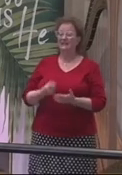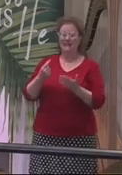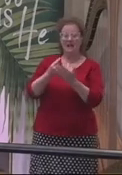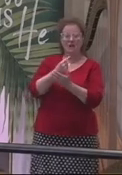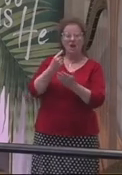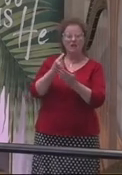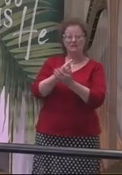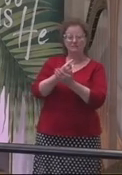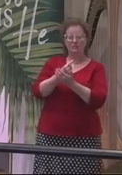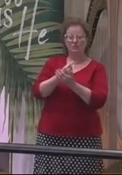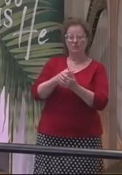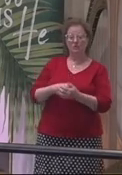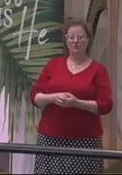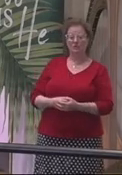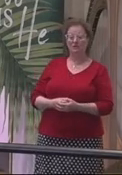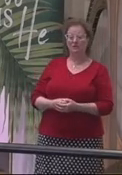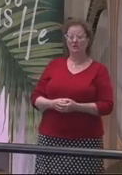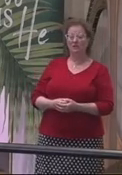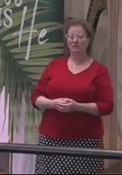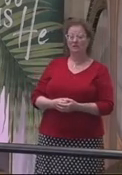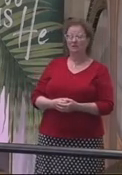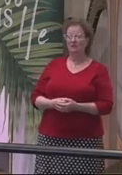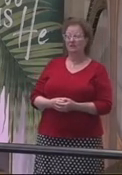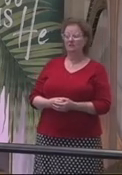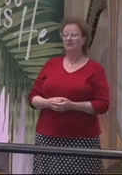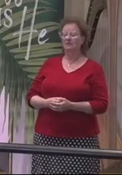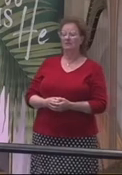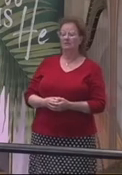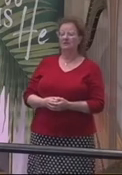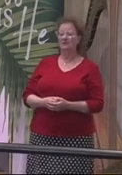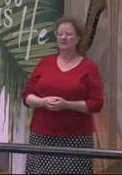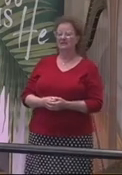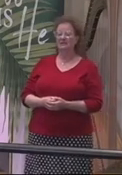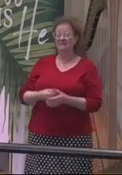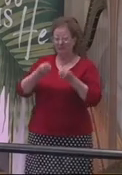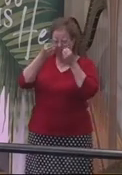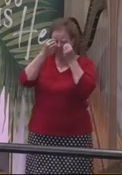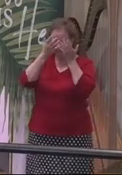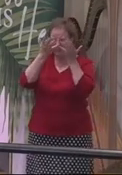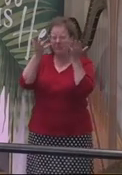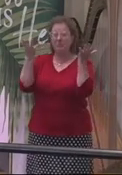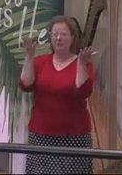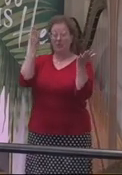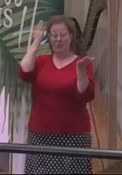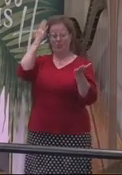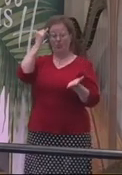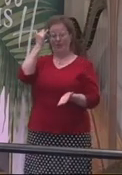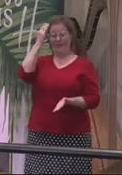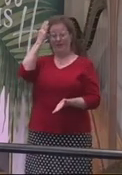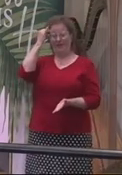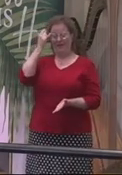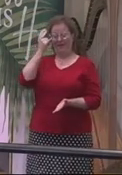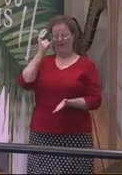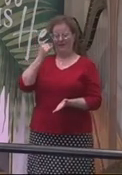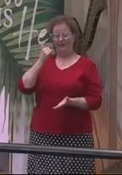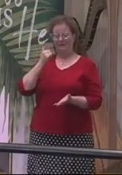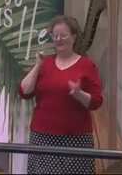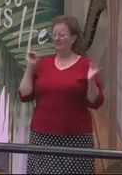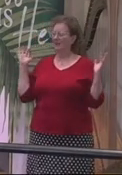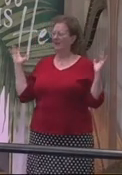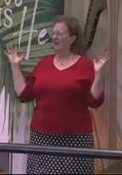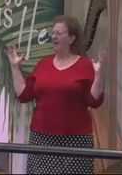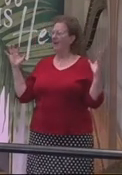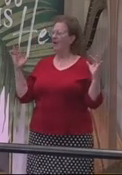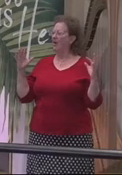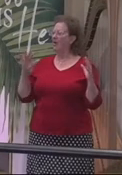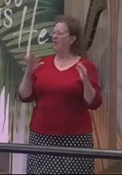no other gospel, we get the clue as to the reason why the crowds gathered.